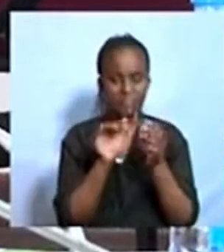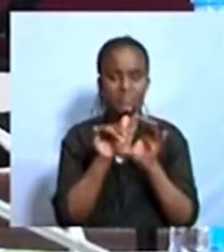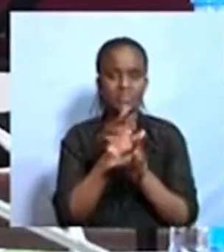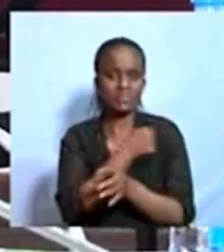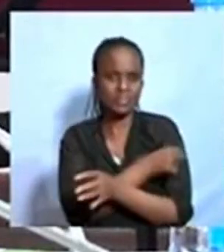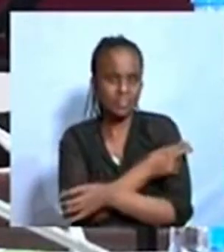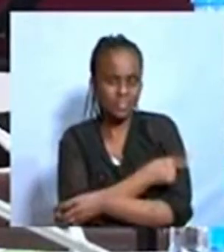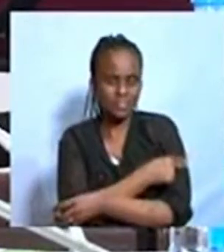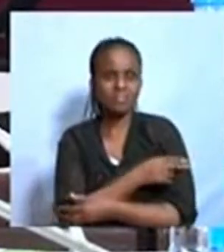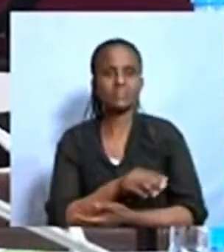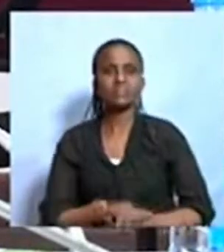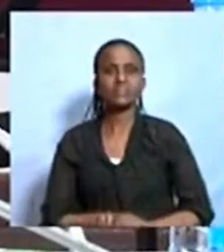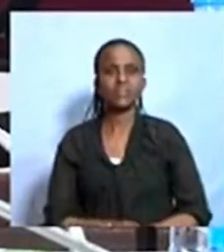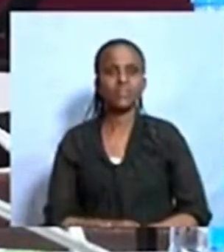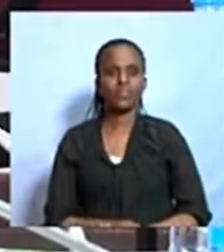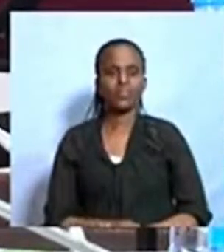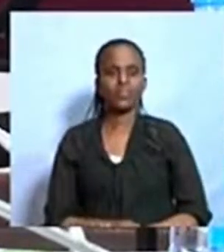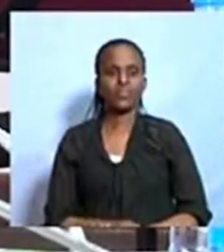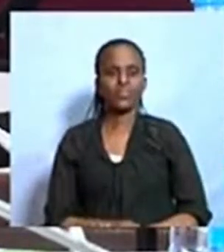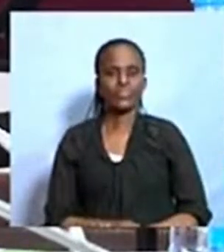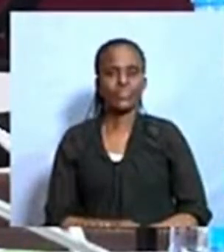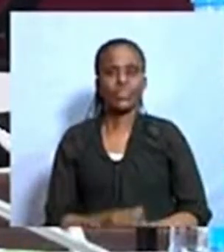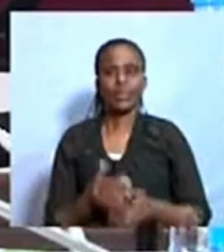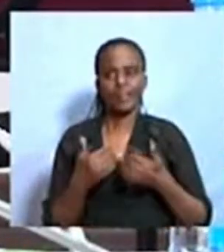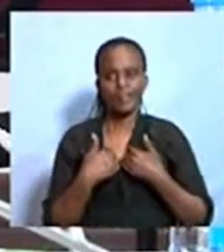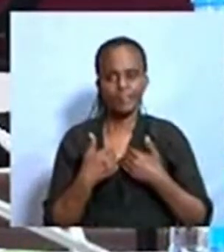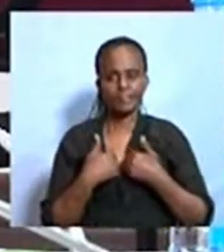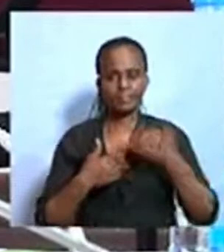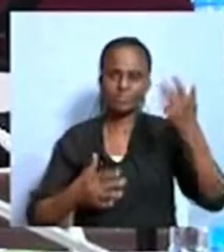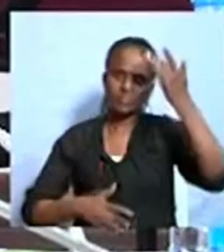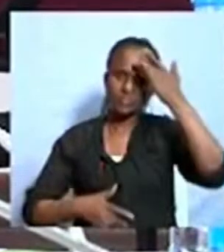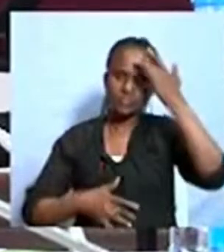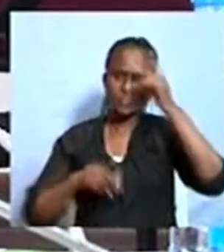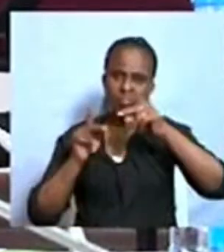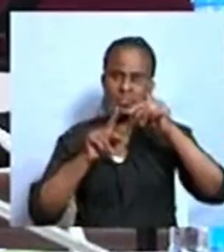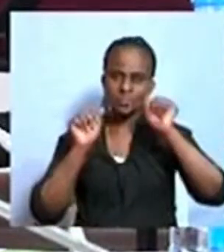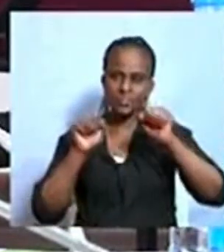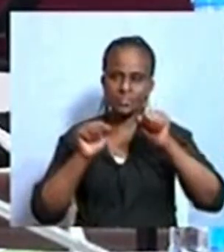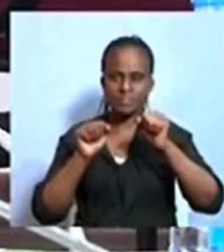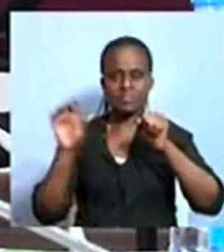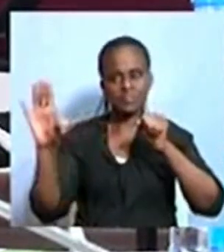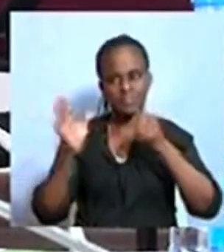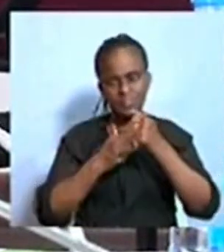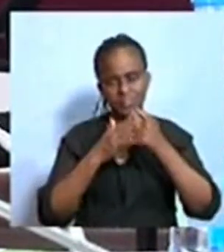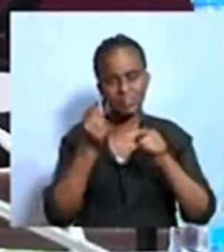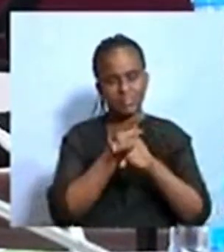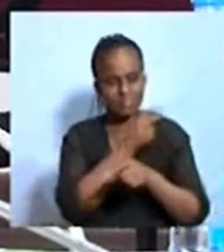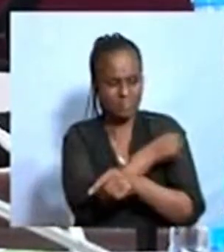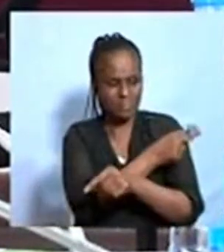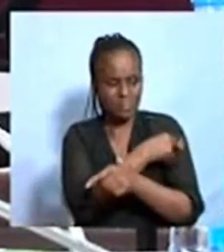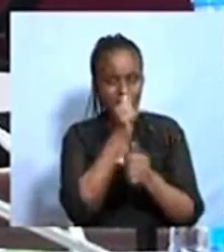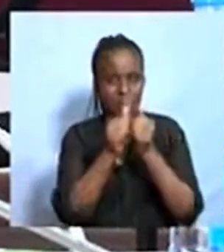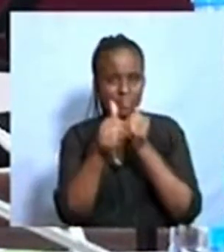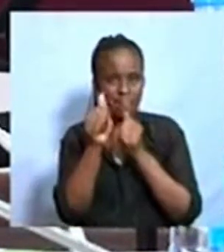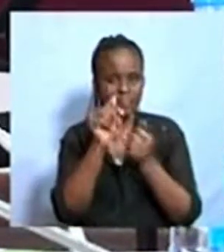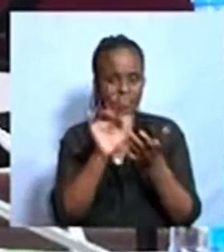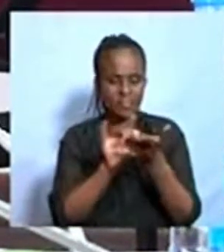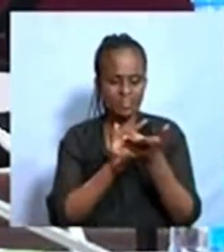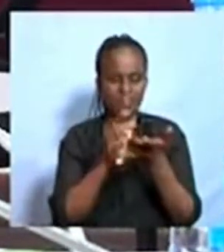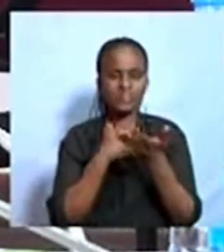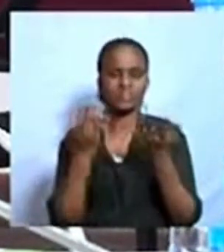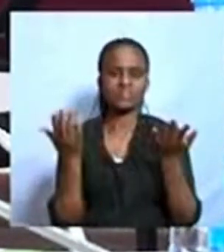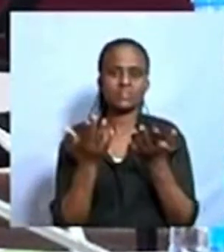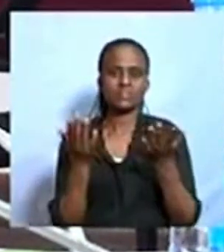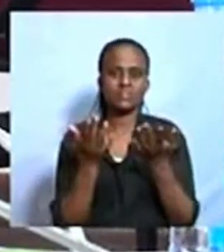facilities. So you've got patients that will confirm I'm being retained from the facility because there are no